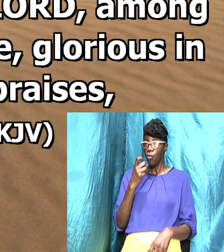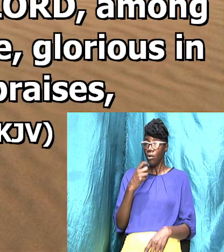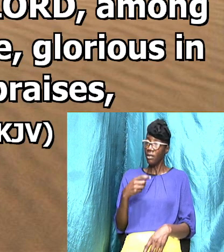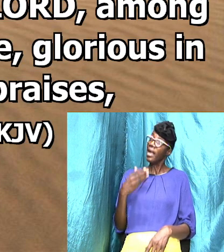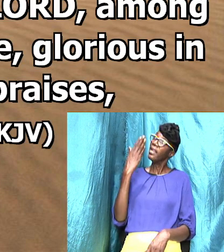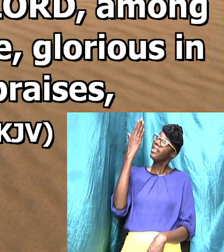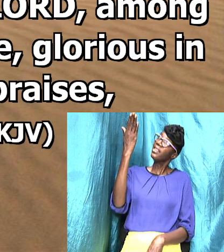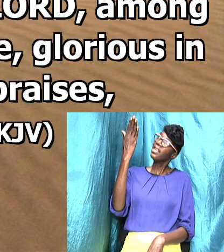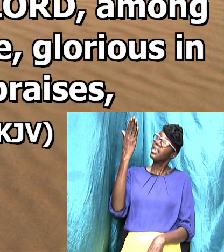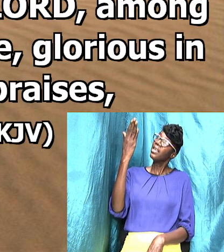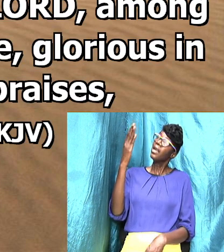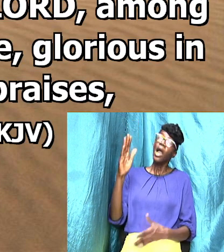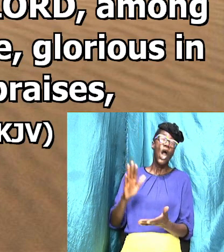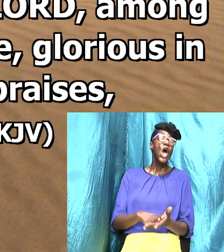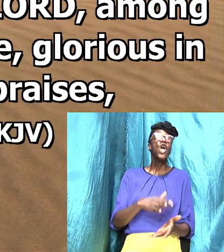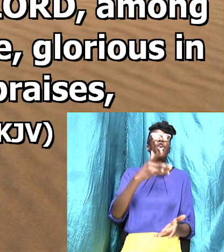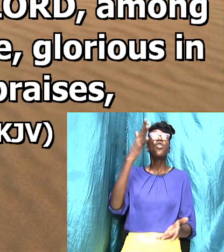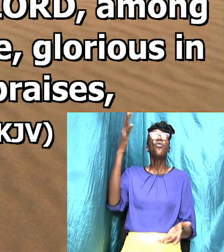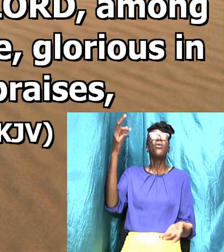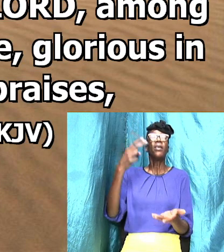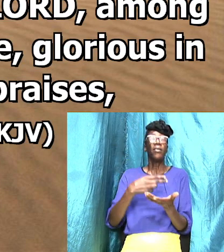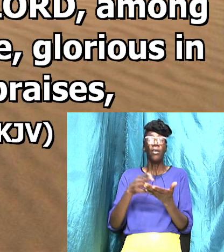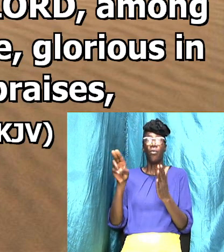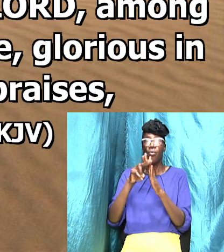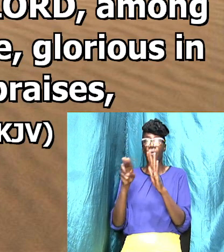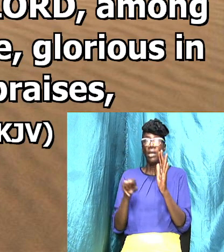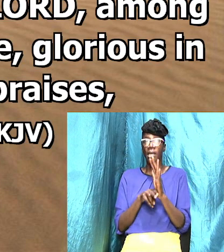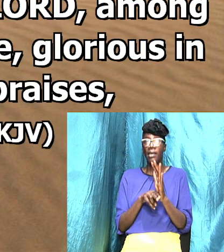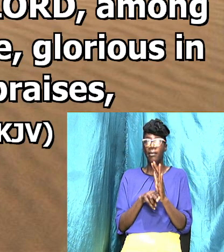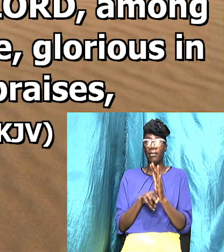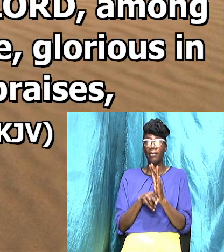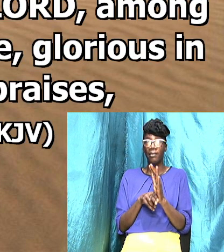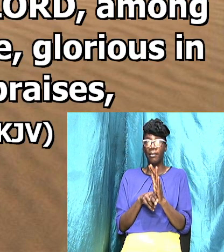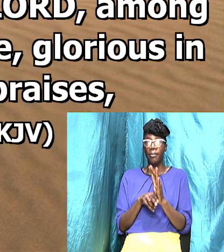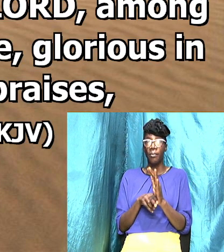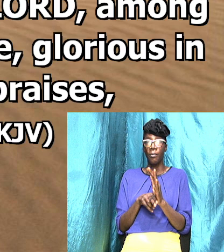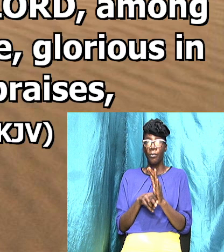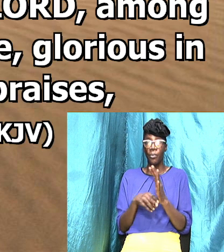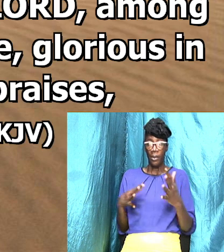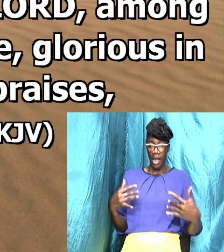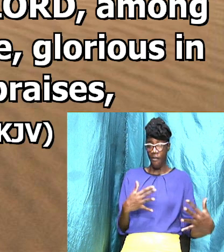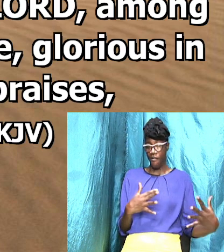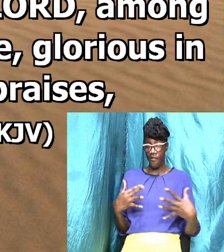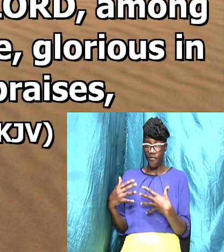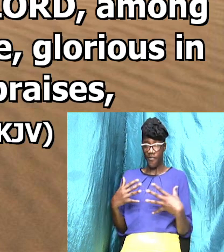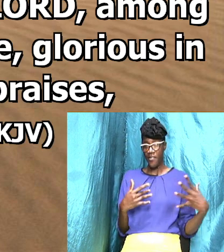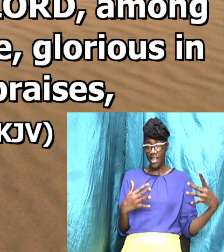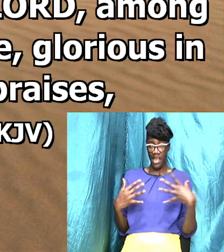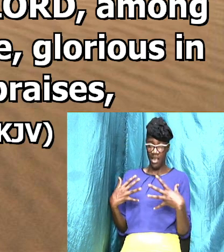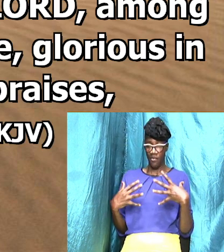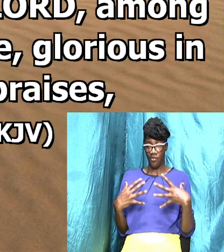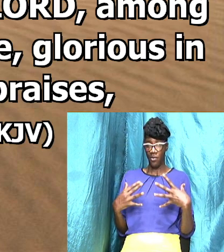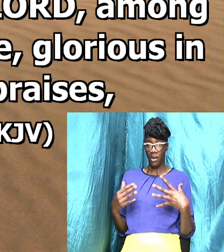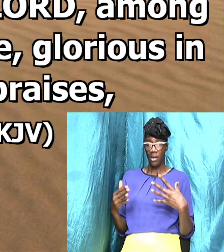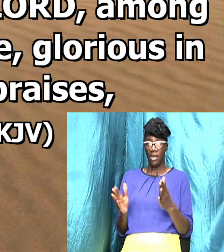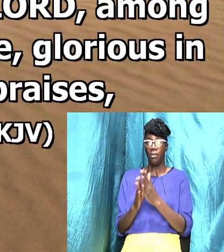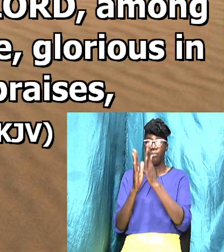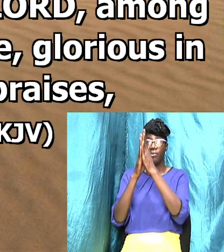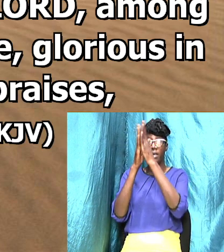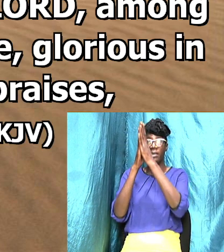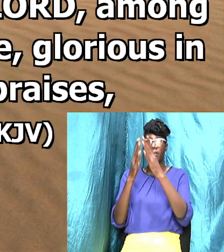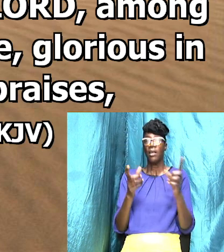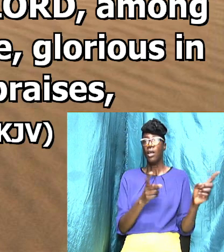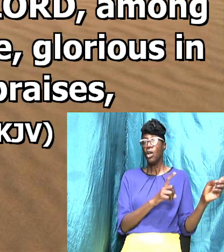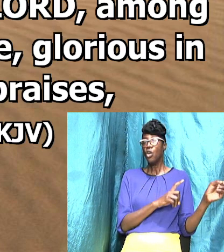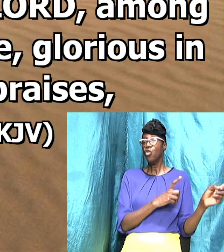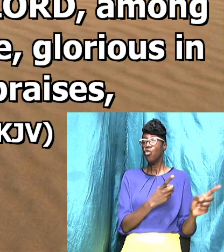thee, glorious in holiness? Amen. Fearful in praise,